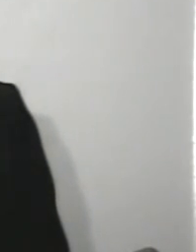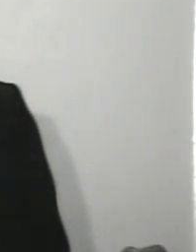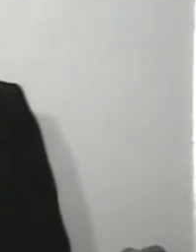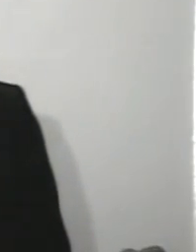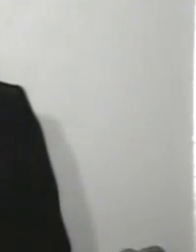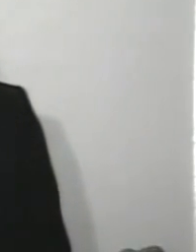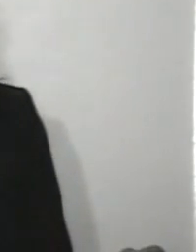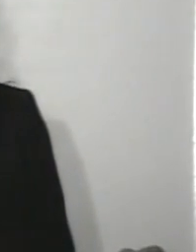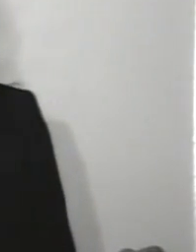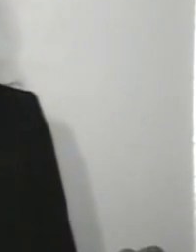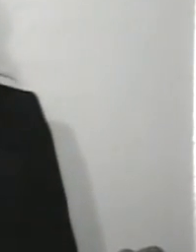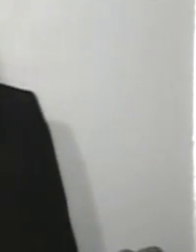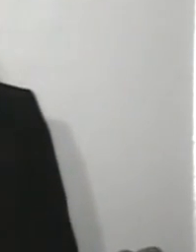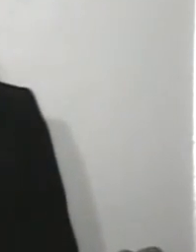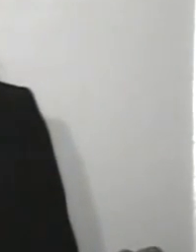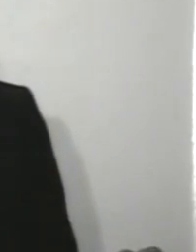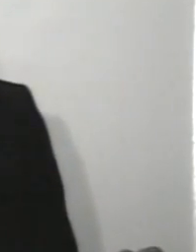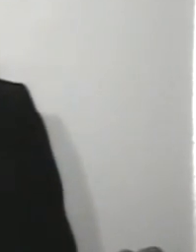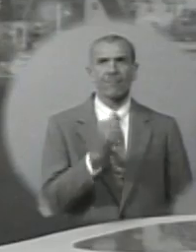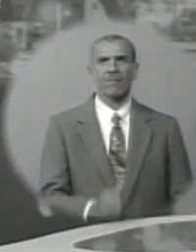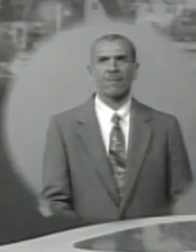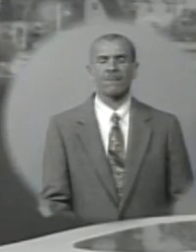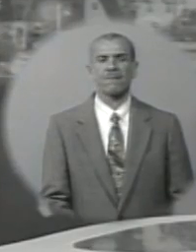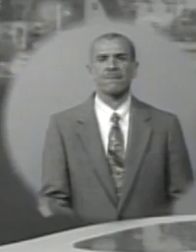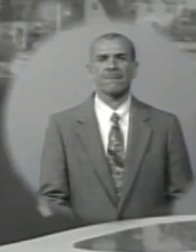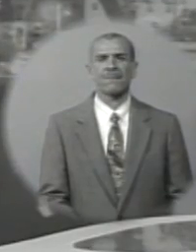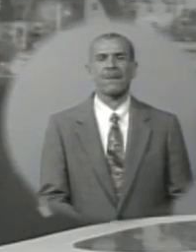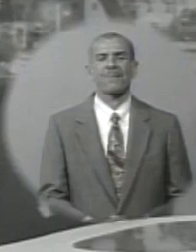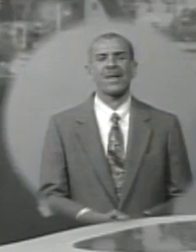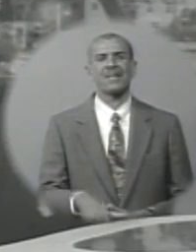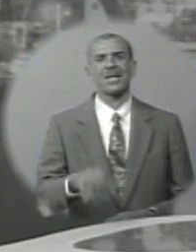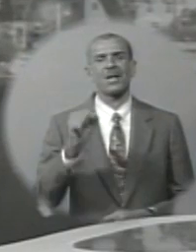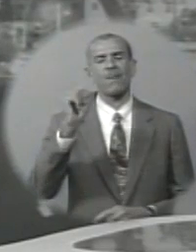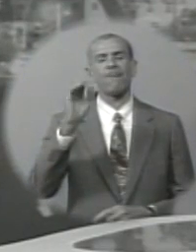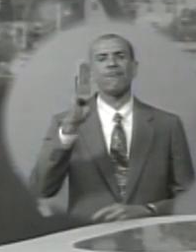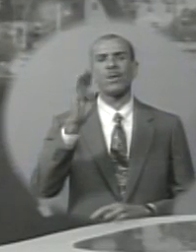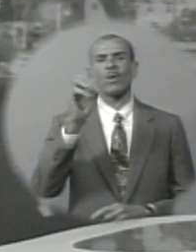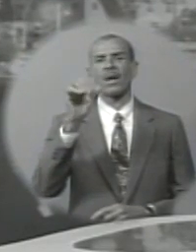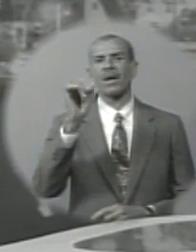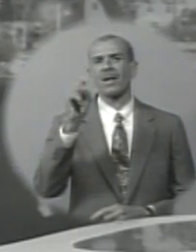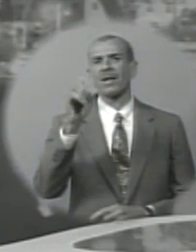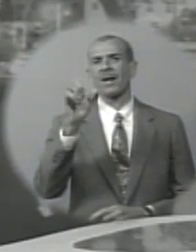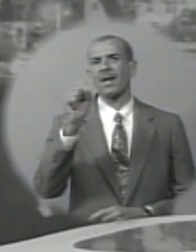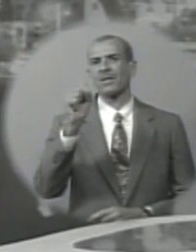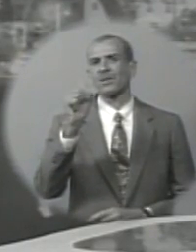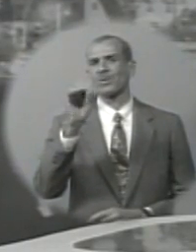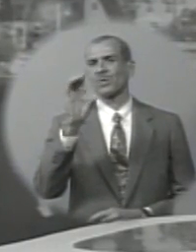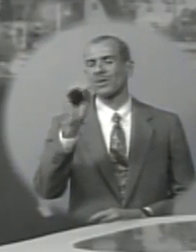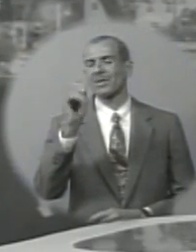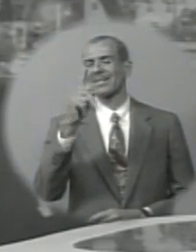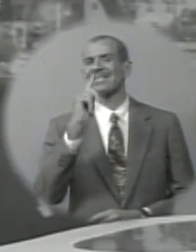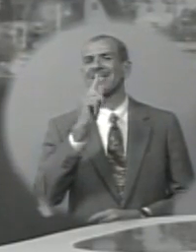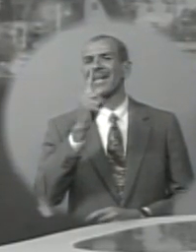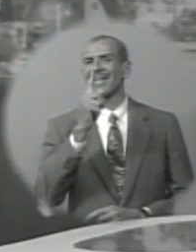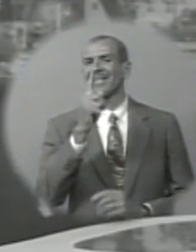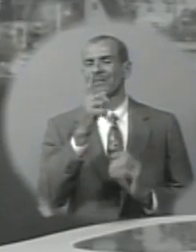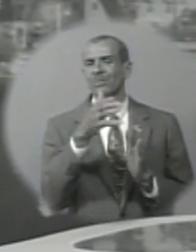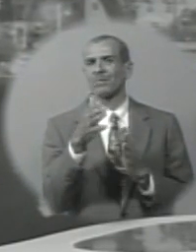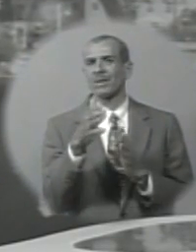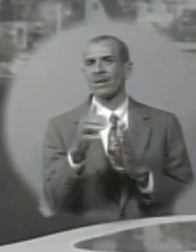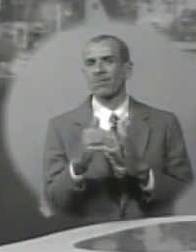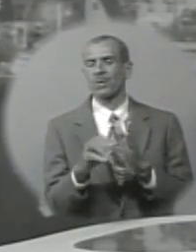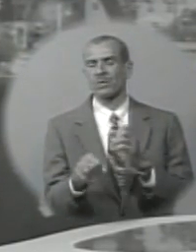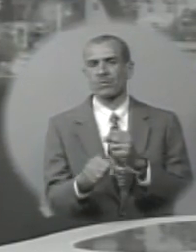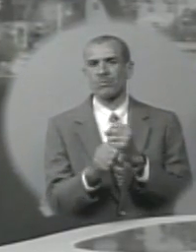organizations, and policy and program development. Well, Senator Bayersuku says the HR strategies will also promote